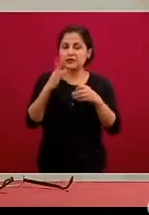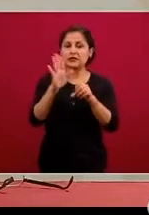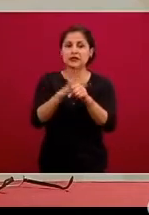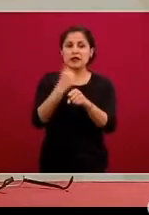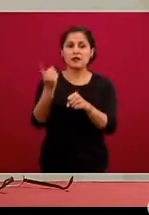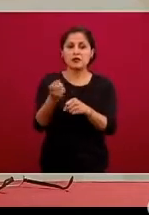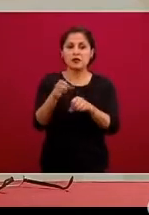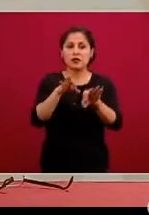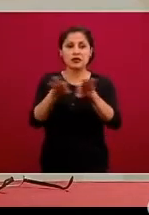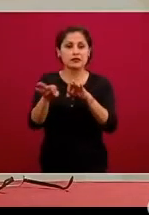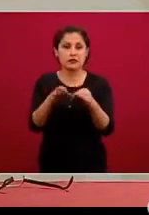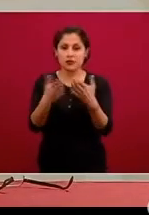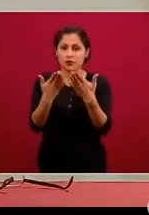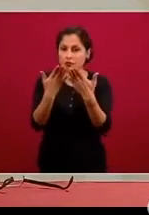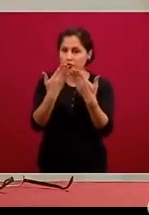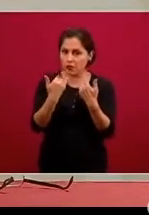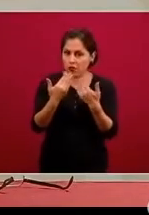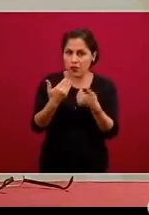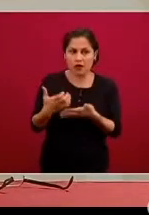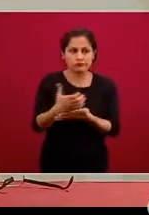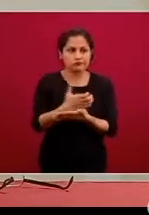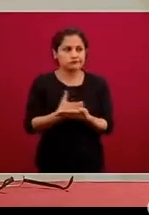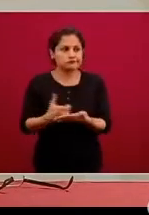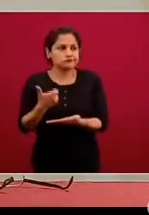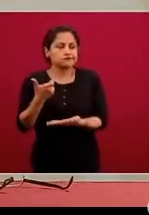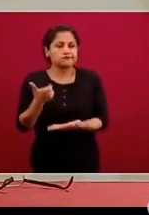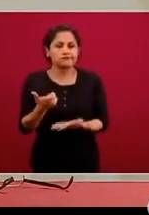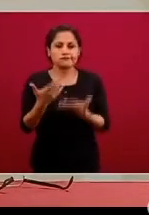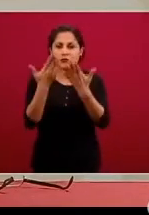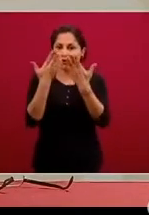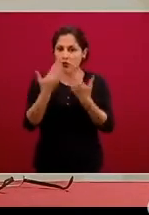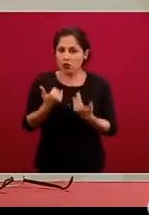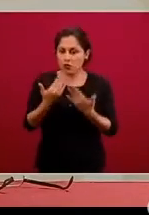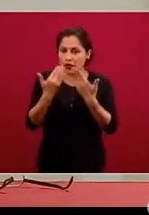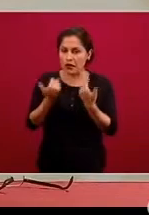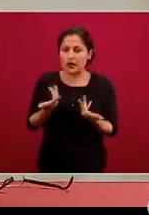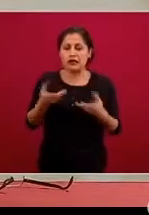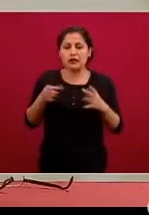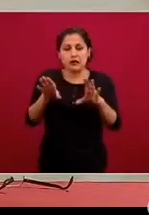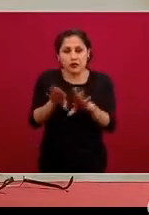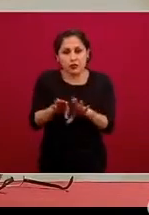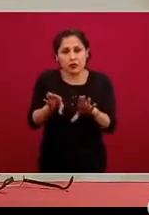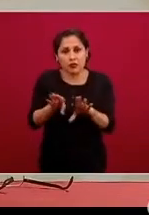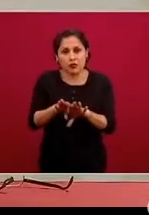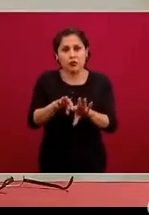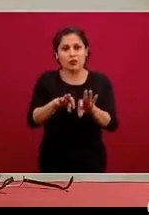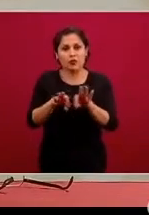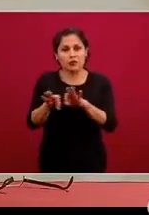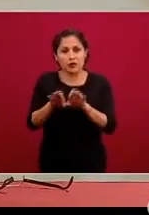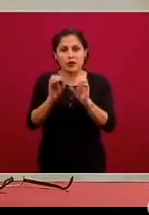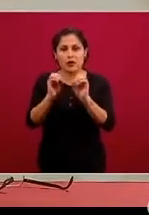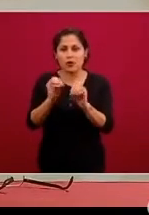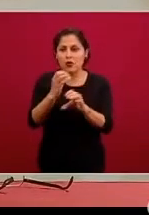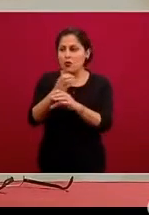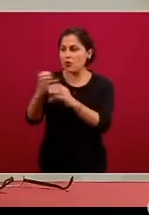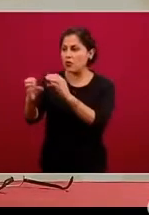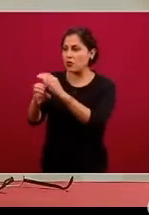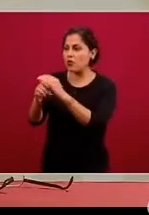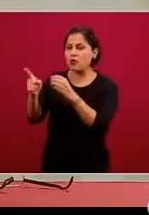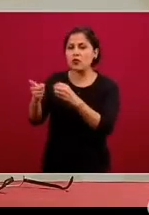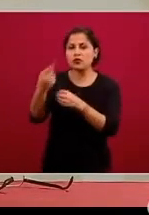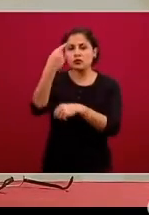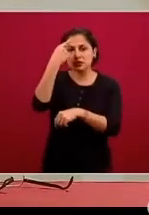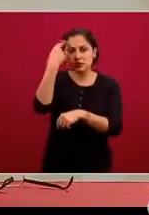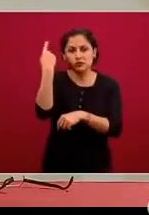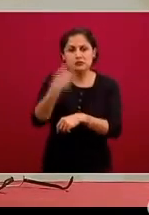population, they find themselves at great difficulty because they cannot go out to work, they cannot continue